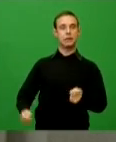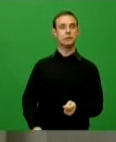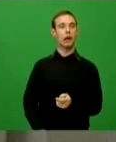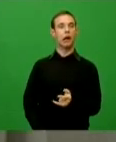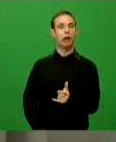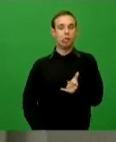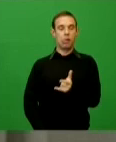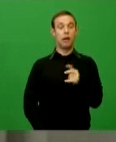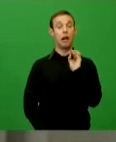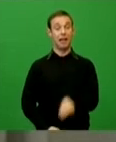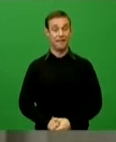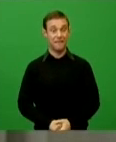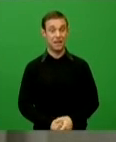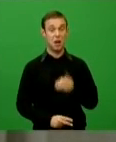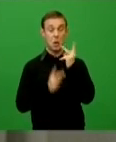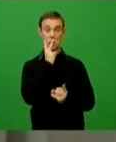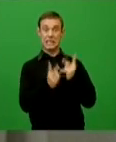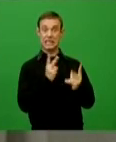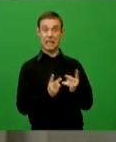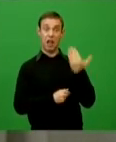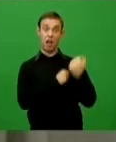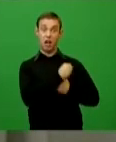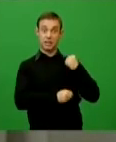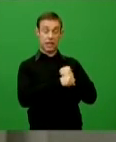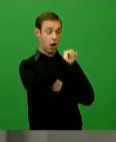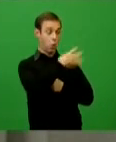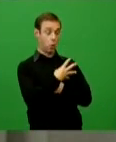was recorded in both of the final 2 quarters of